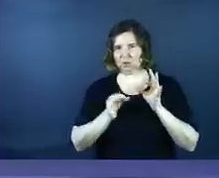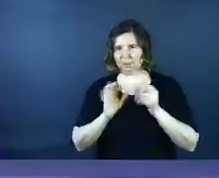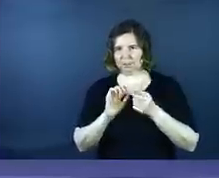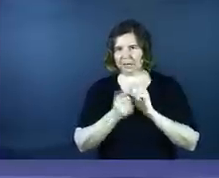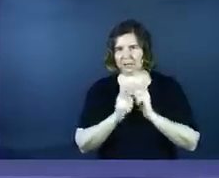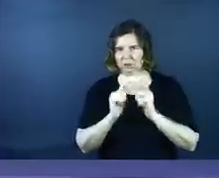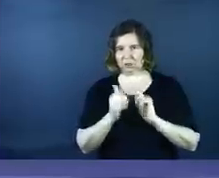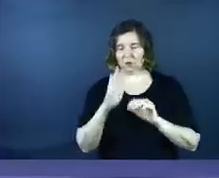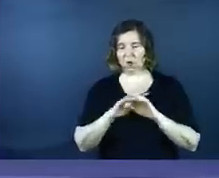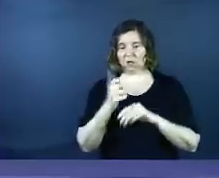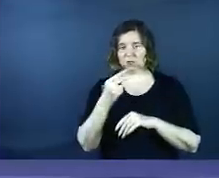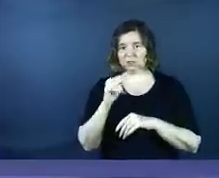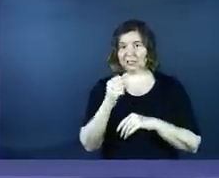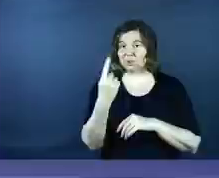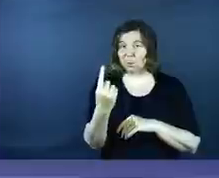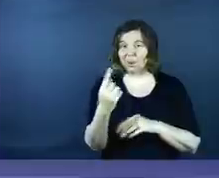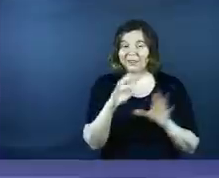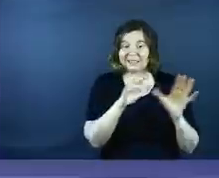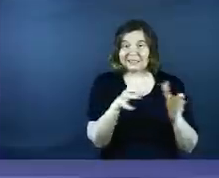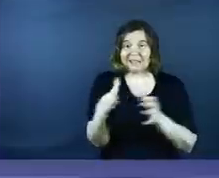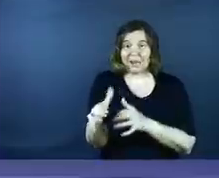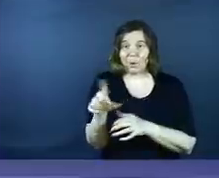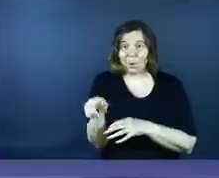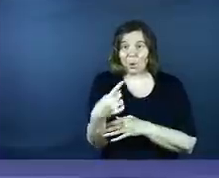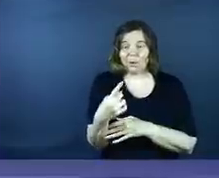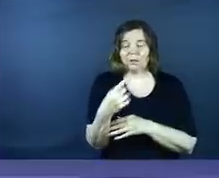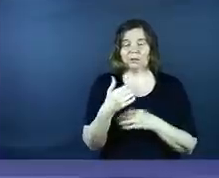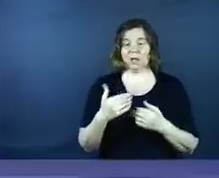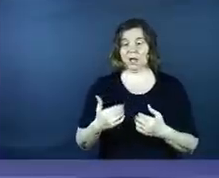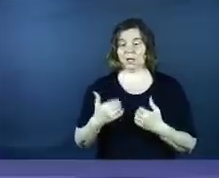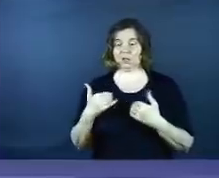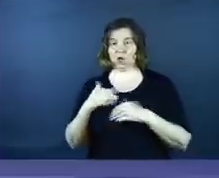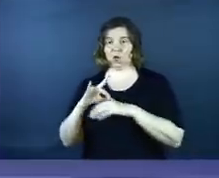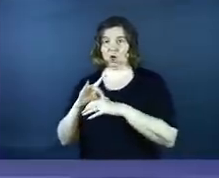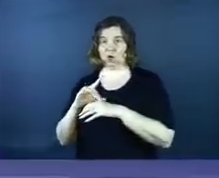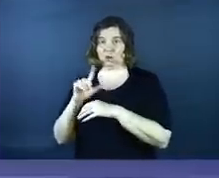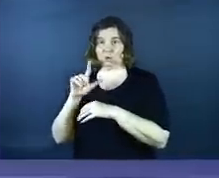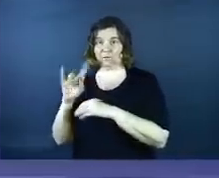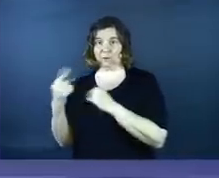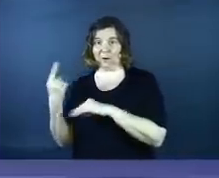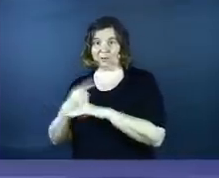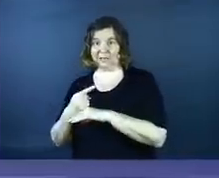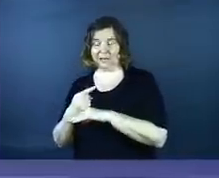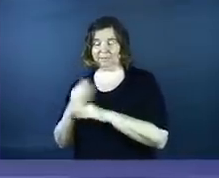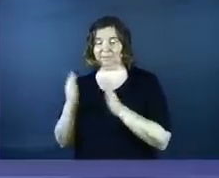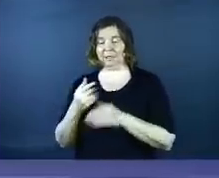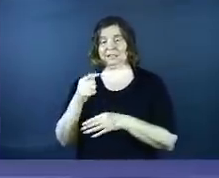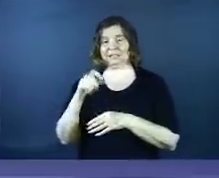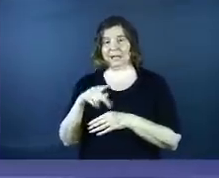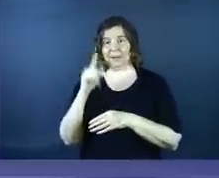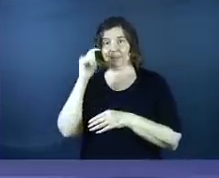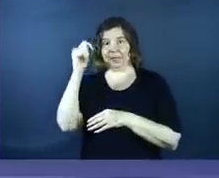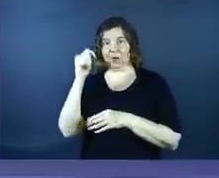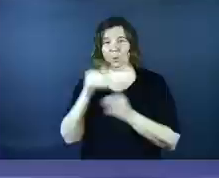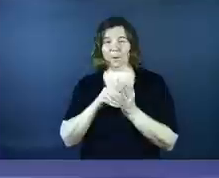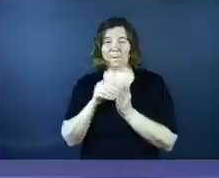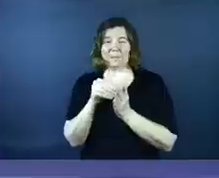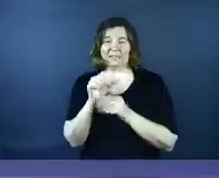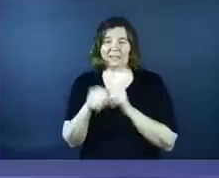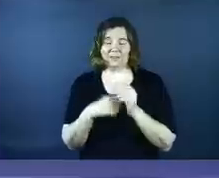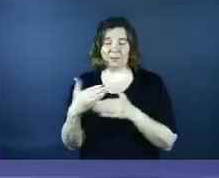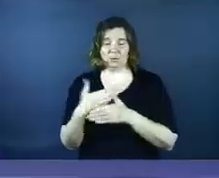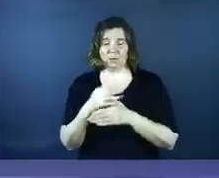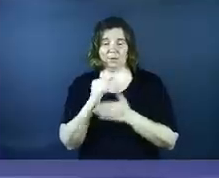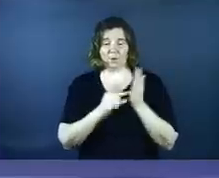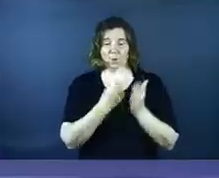interpretations on Genesis 1. These are just the categories. A young earth, literal 24-hour day. Gap theory, where it says that there's millions of years between